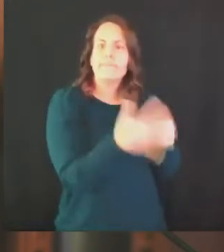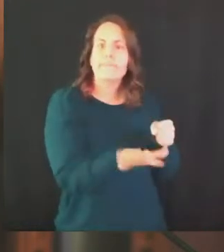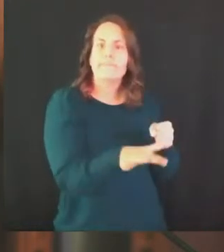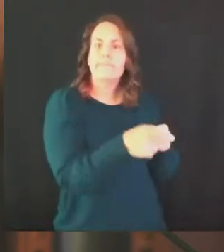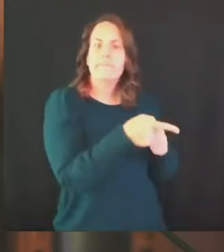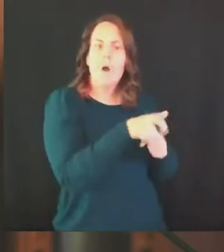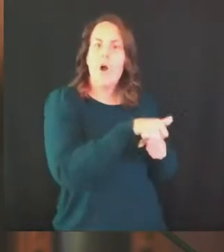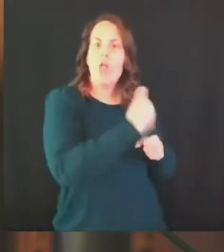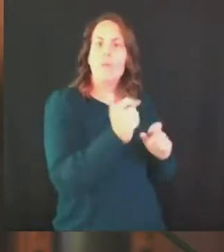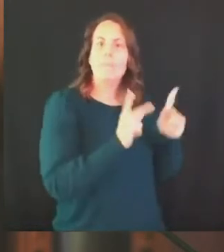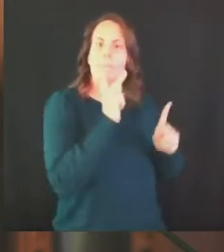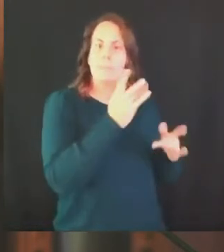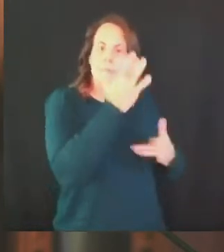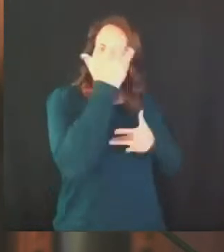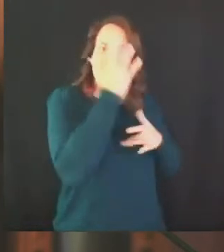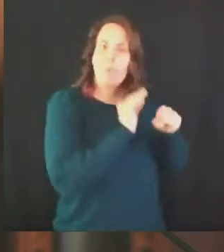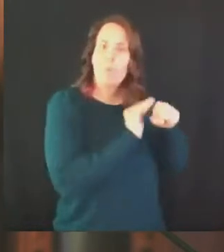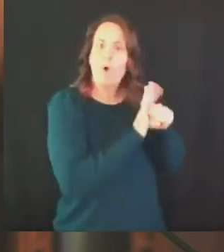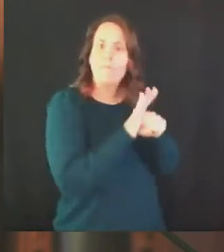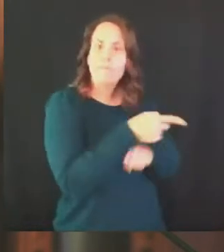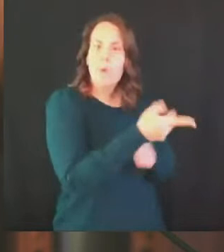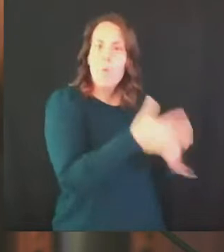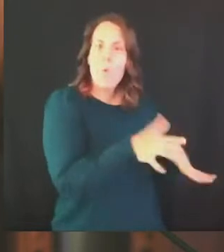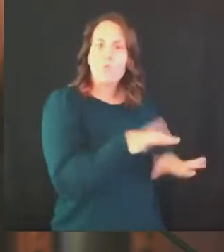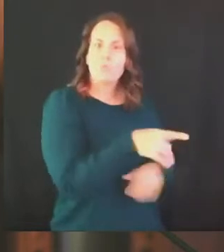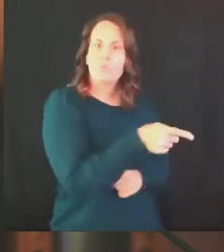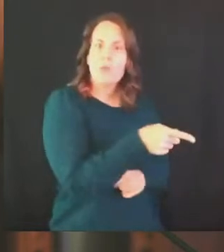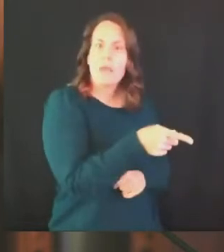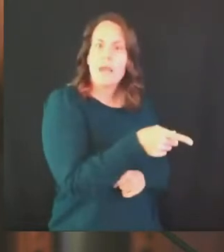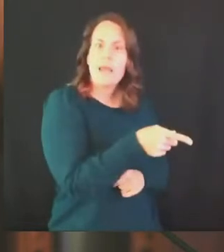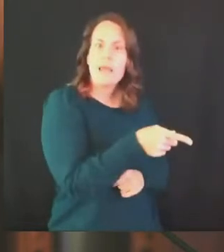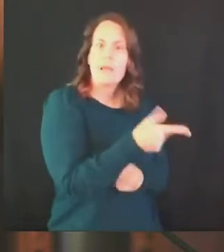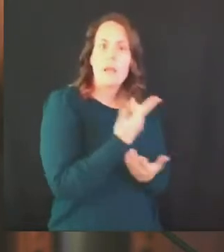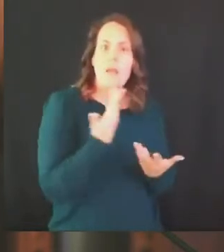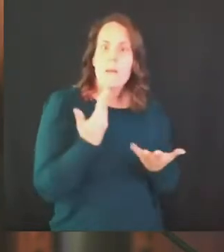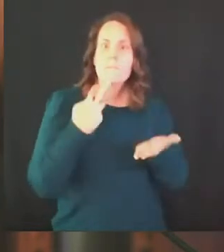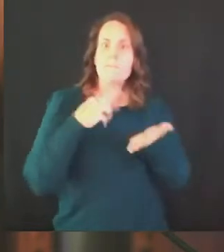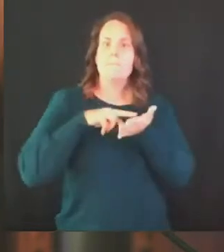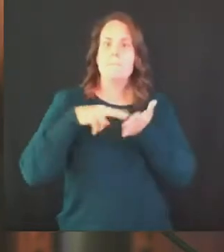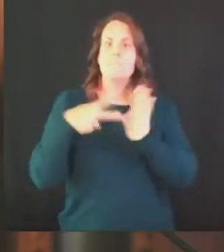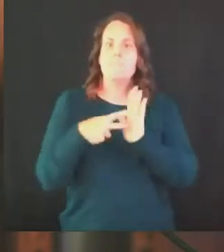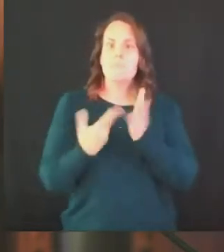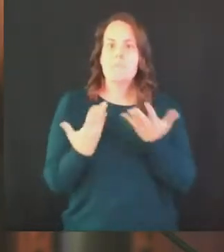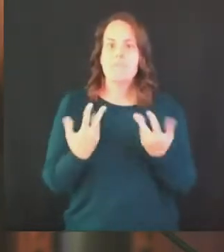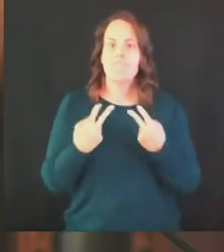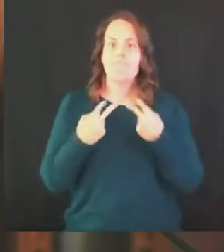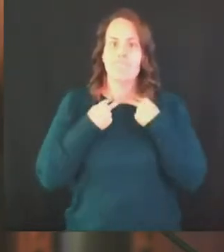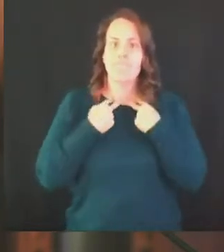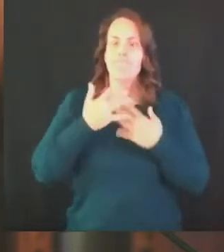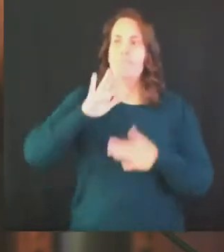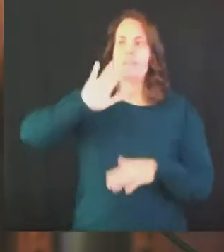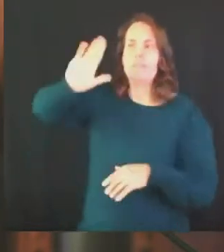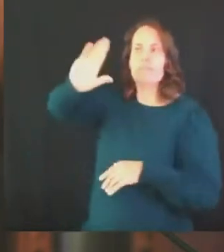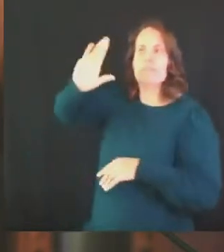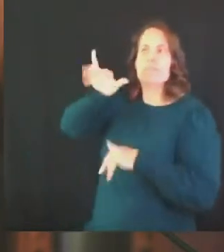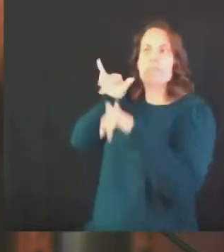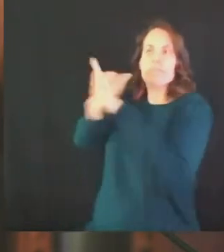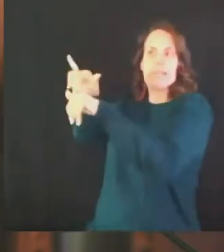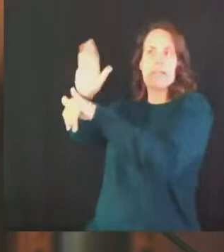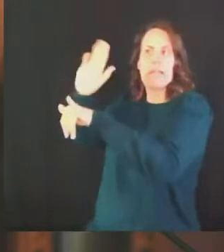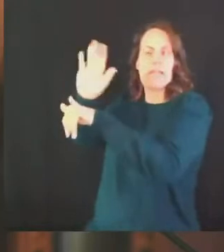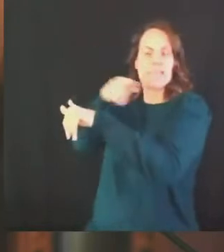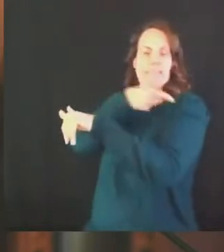restricting admissions as they track down that outbreak so that they can quarantine